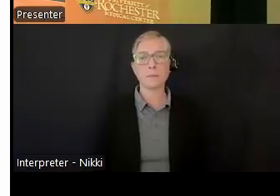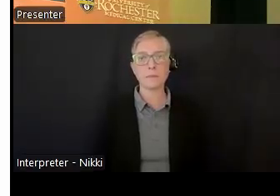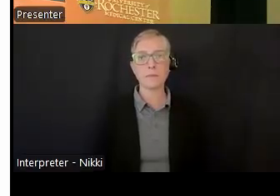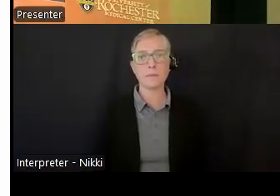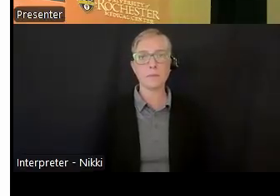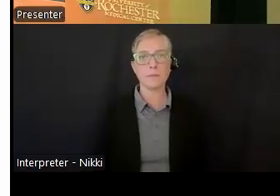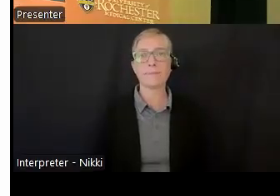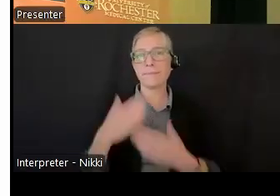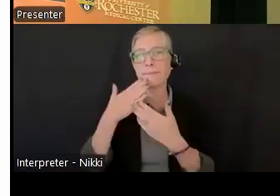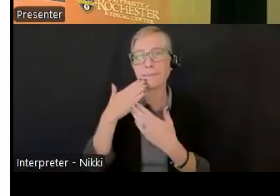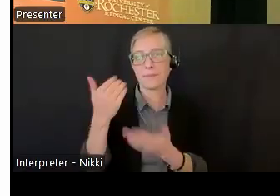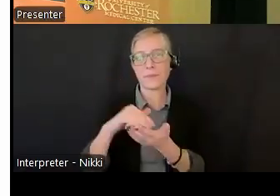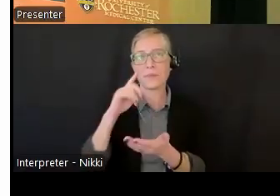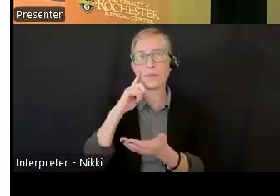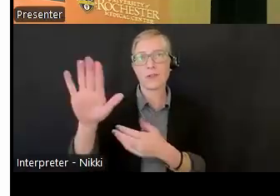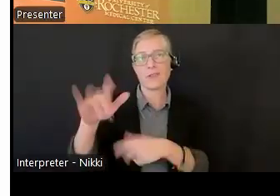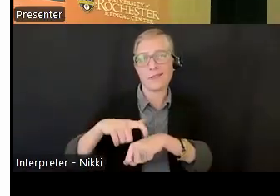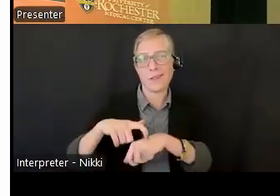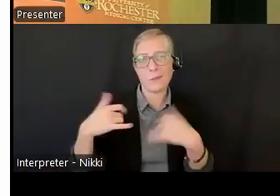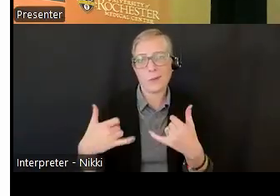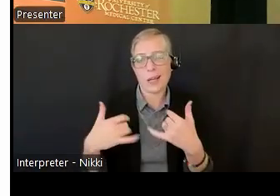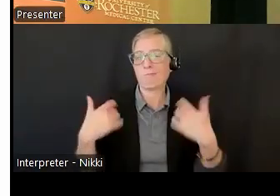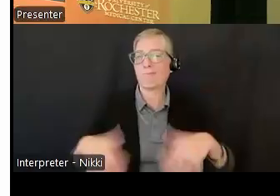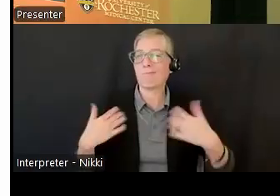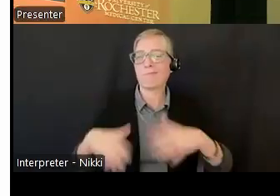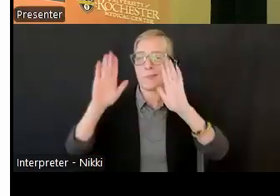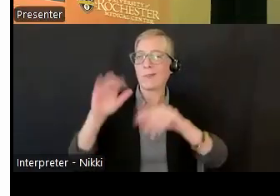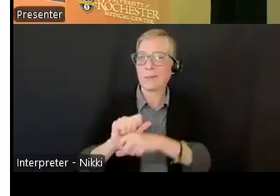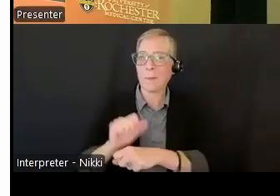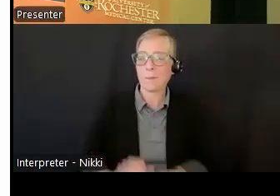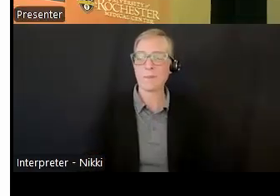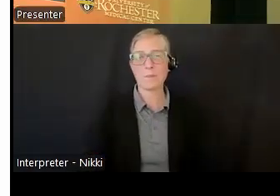Thank you again for your time today. You really did a great job.